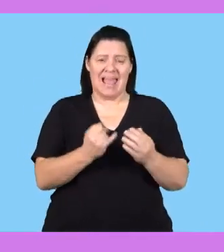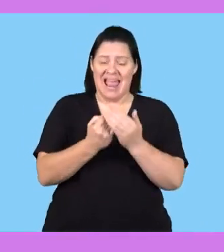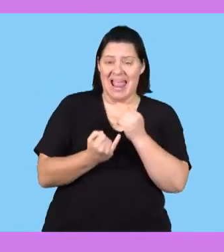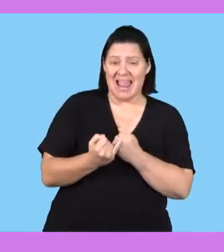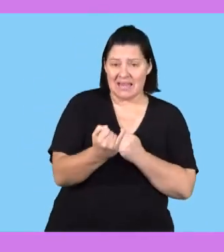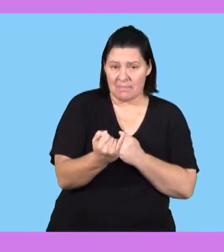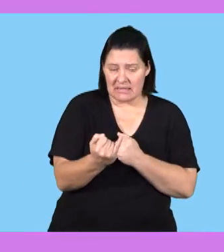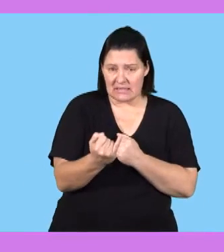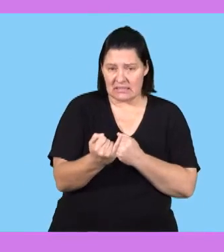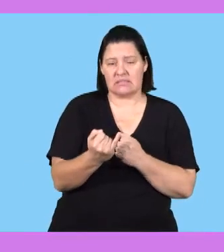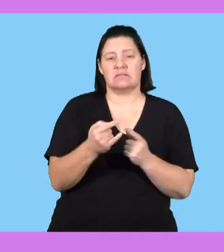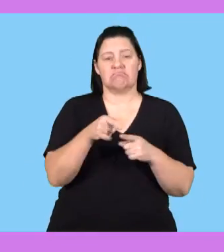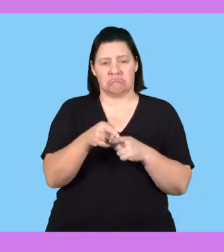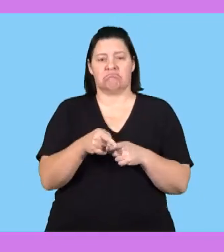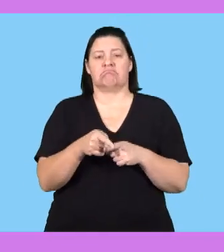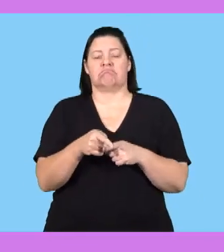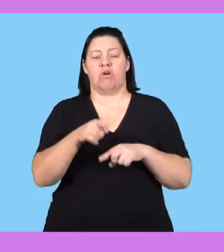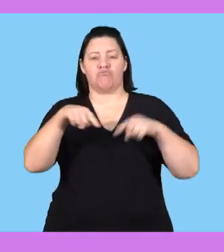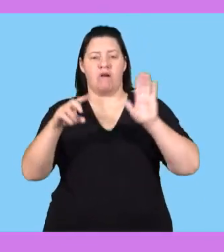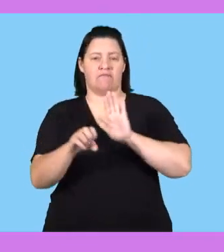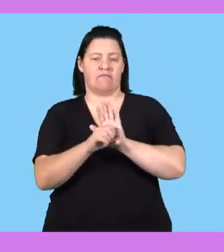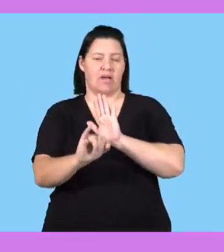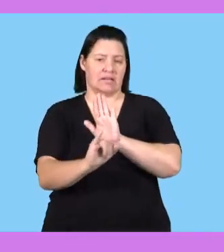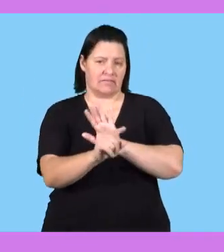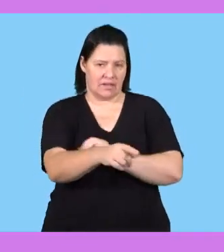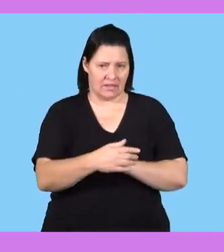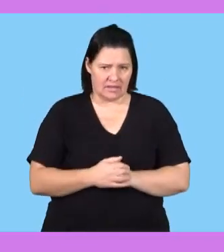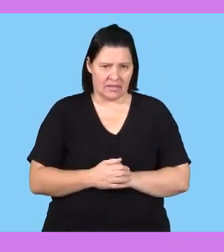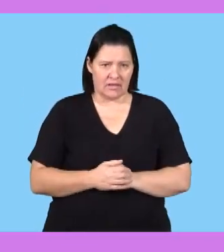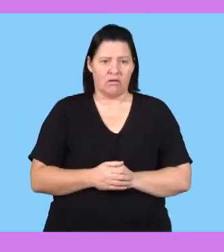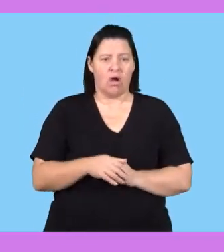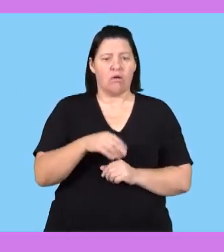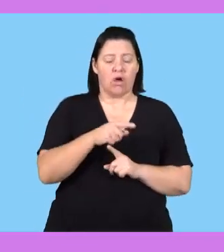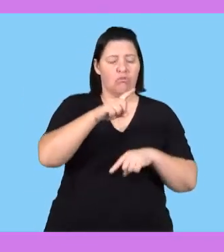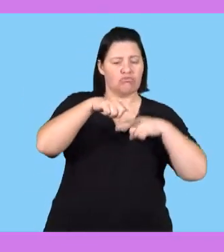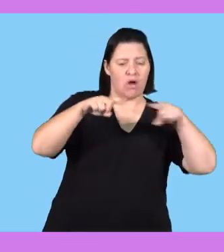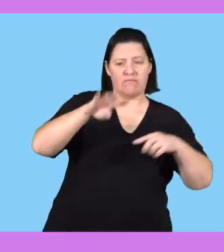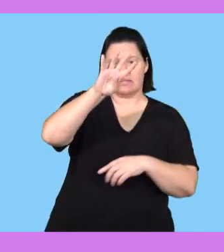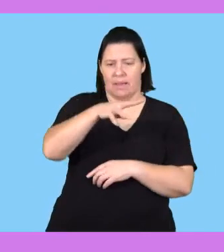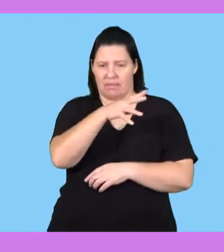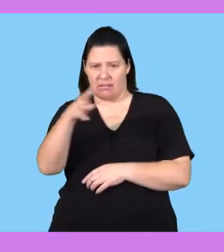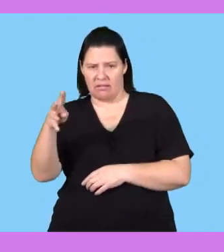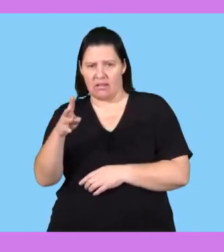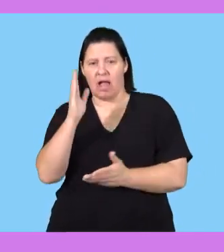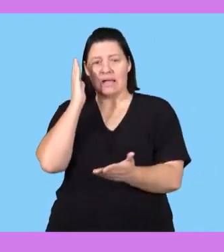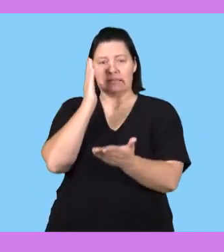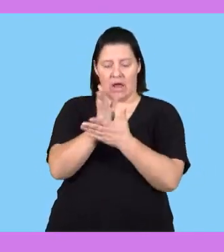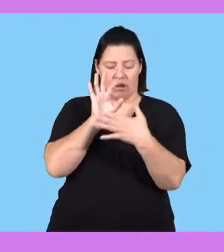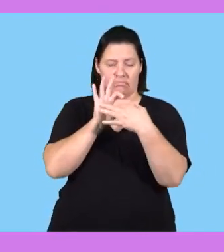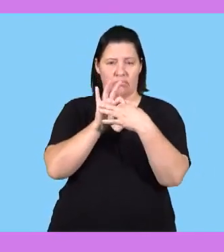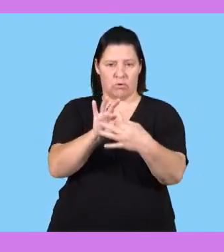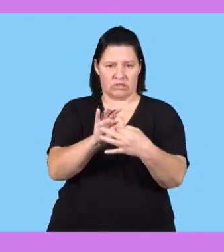identifying the independent variables from the graph, and then working with graphs and tables of